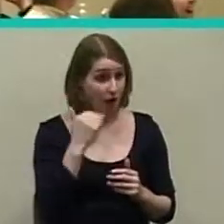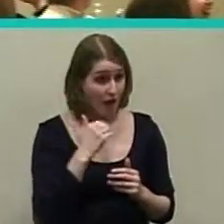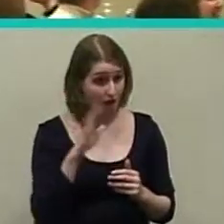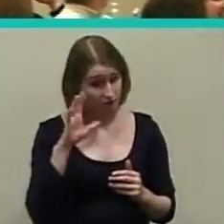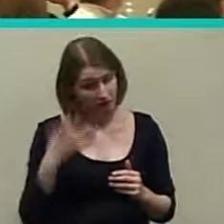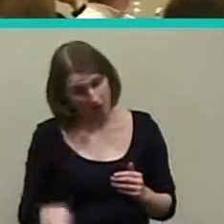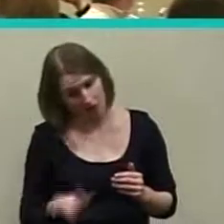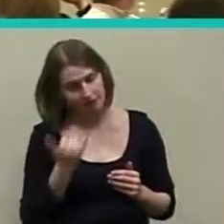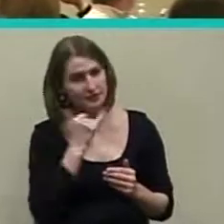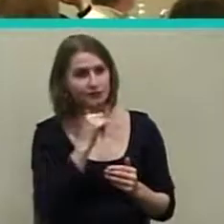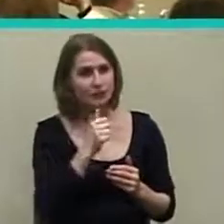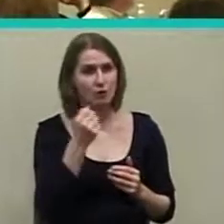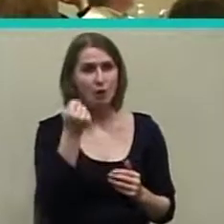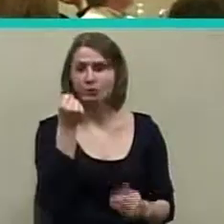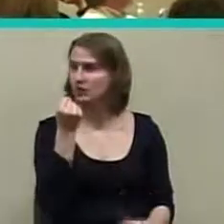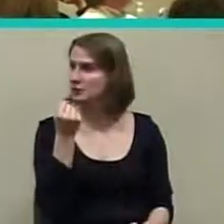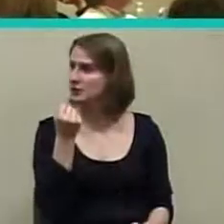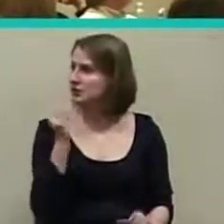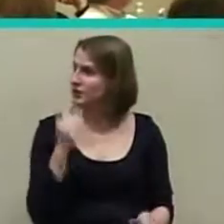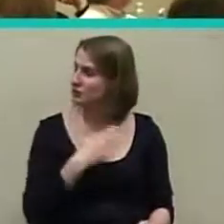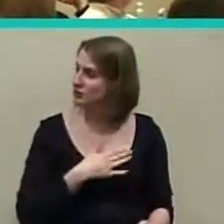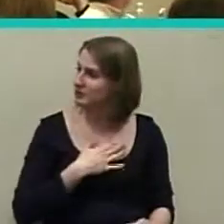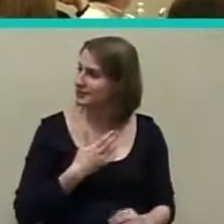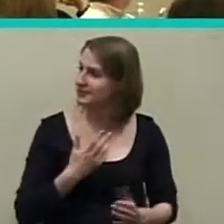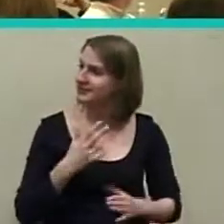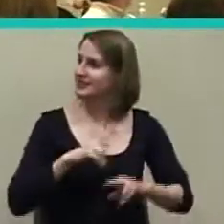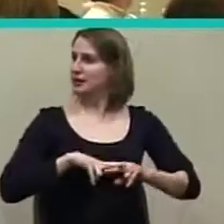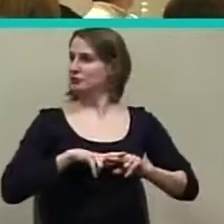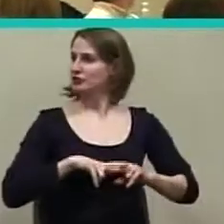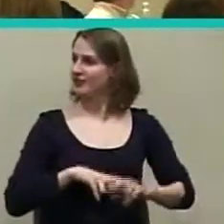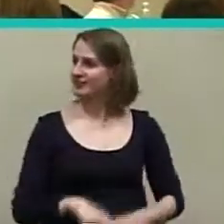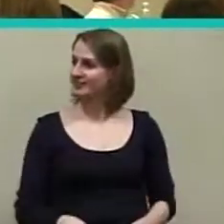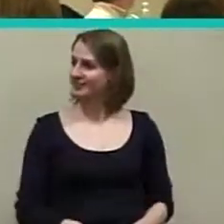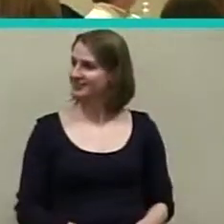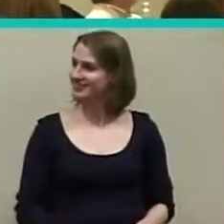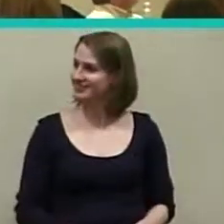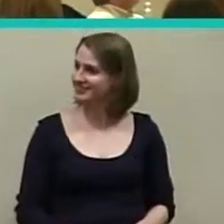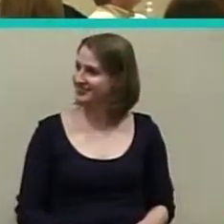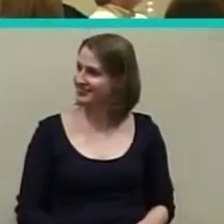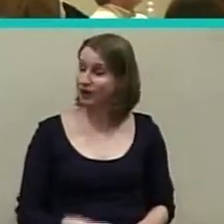Could you just sit up straight, please? What did he just get?